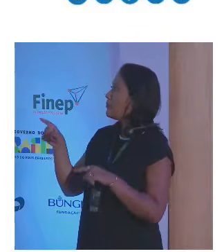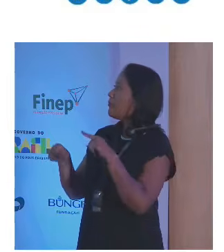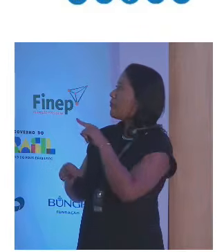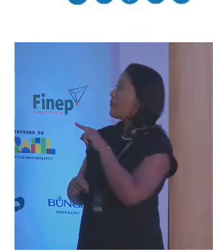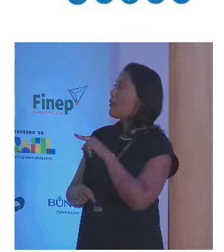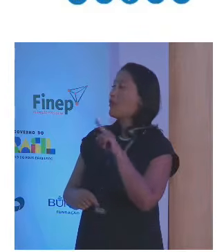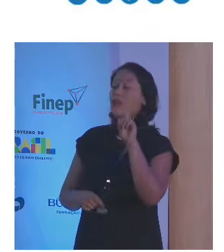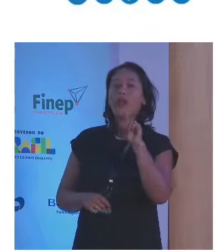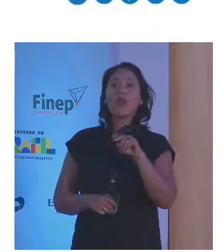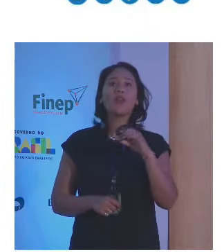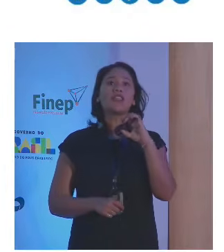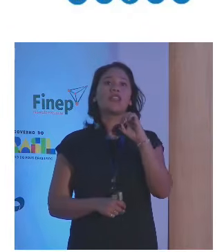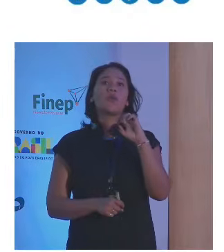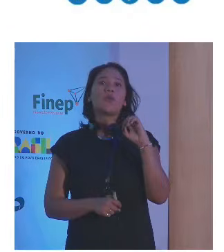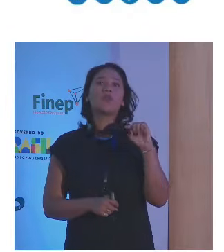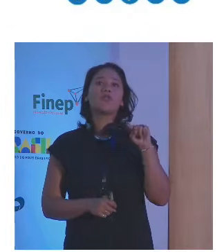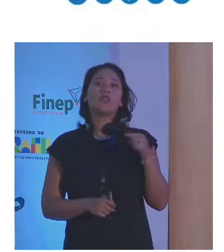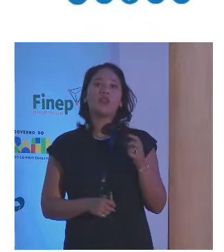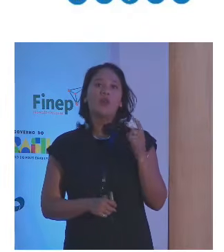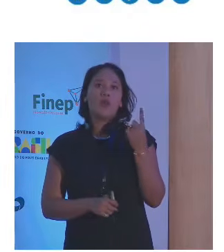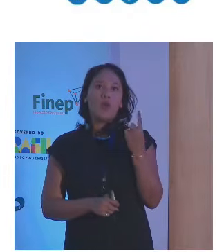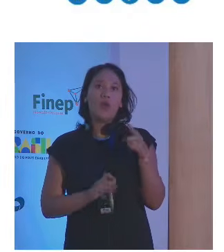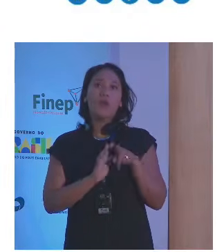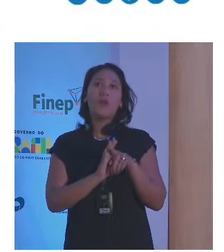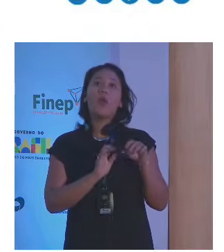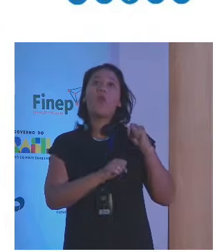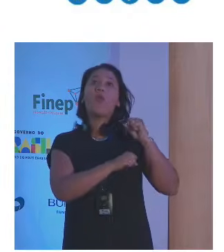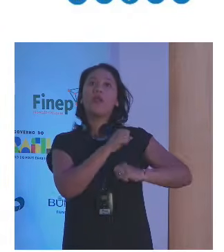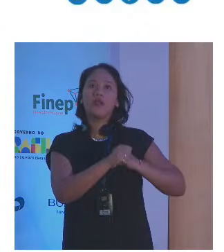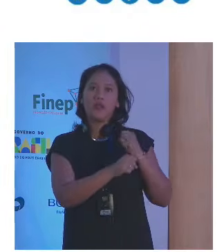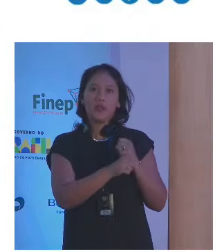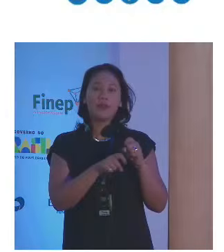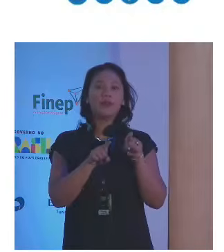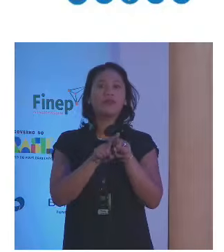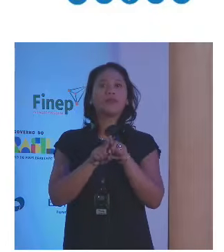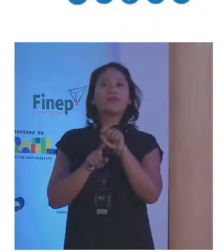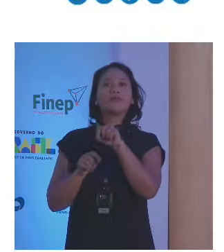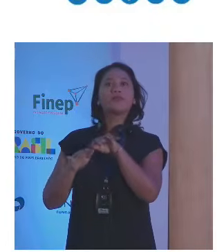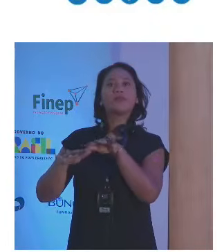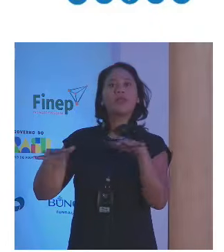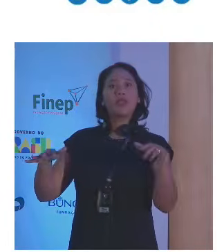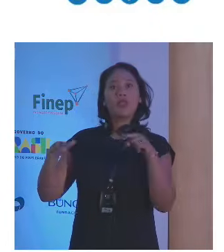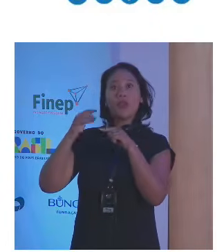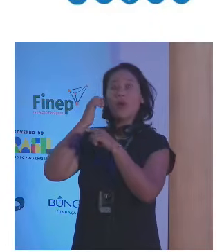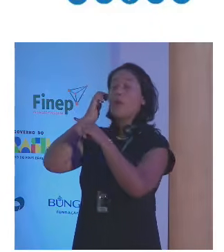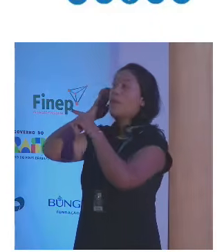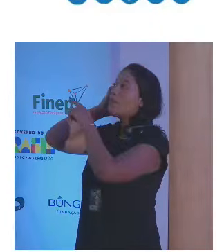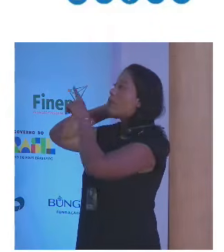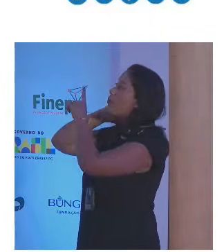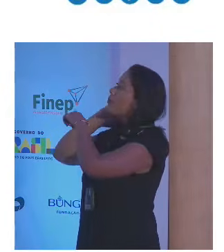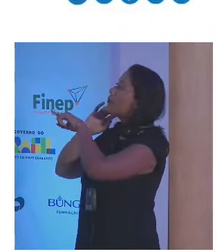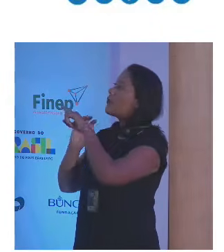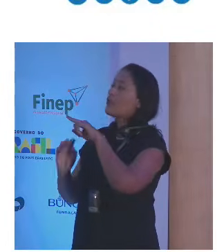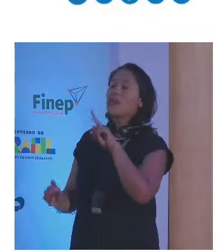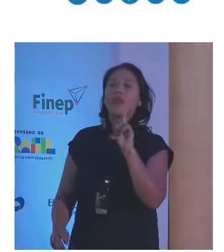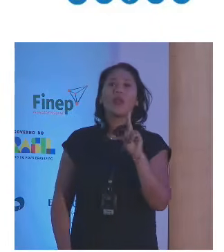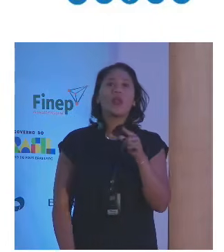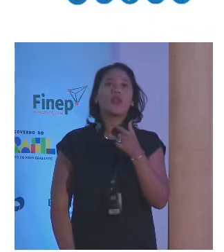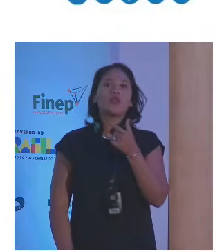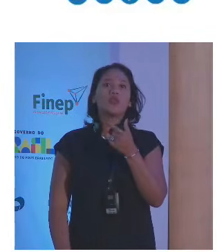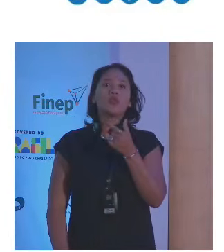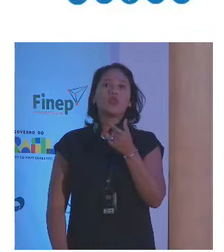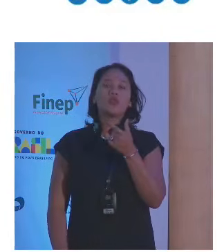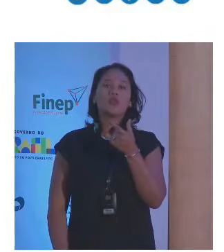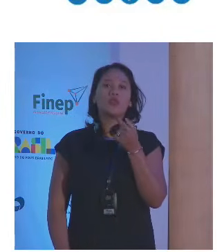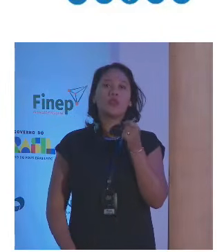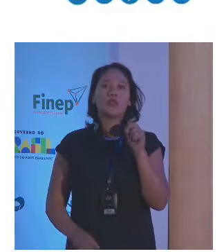is 0.01 millimeters per year, and the current sea level rise rate is 100 to 1,000 times